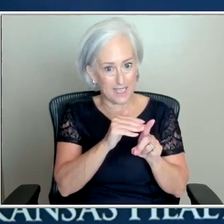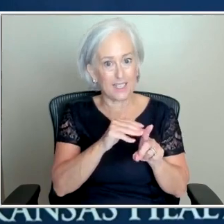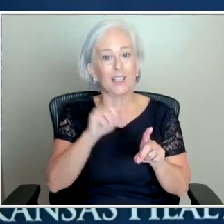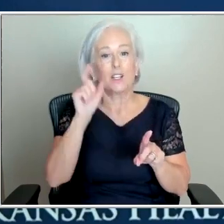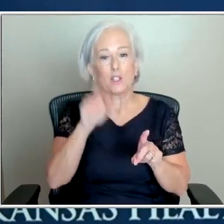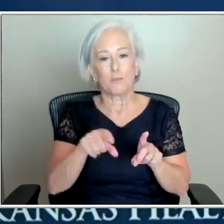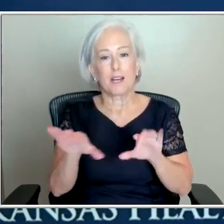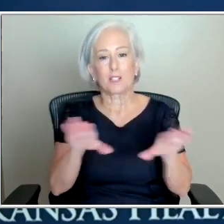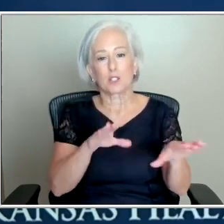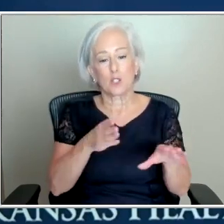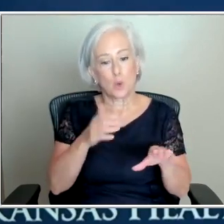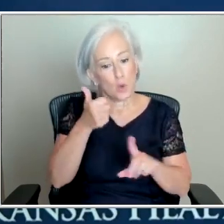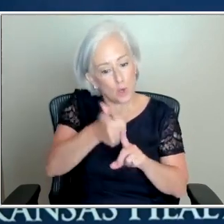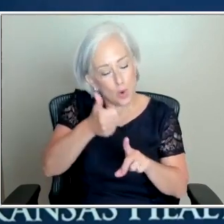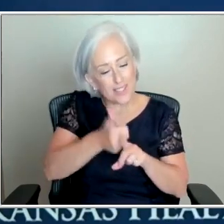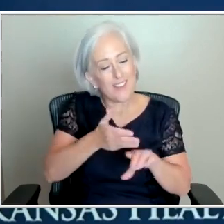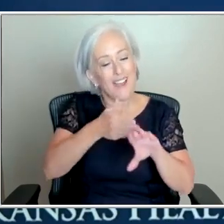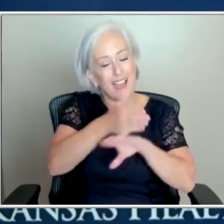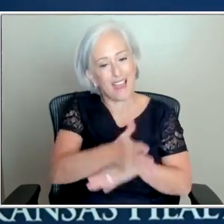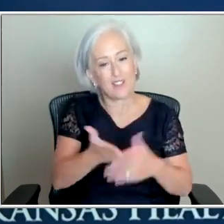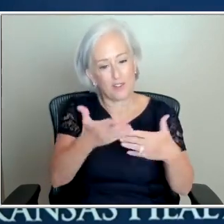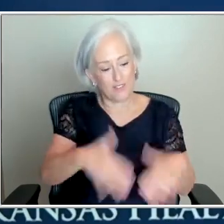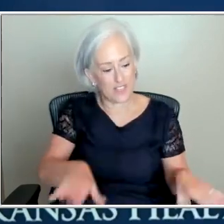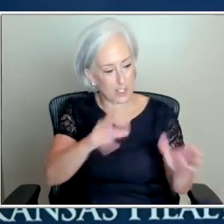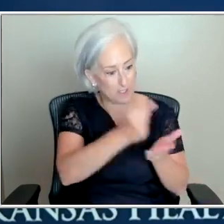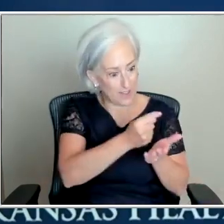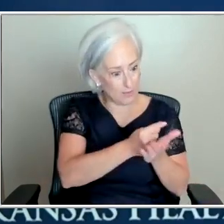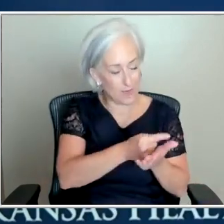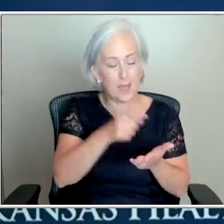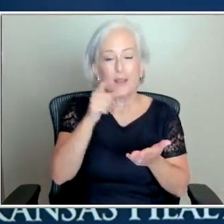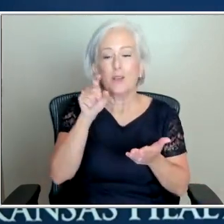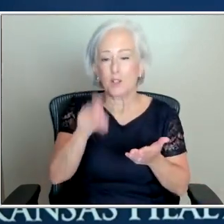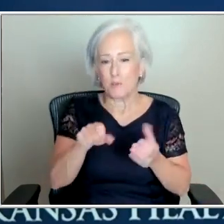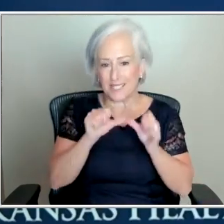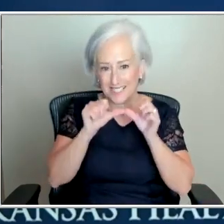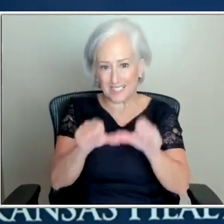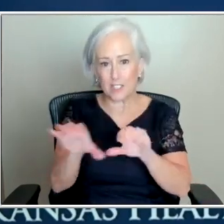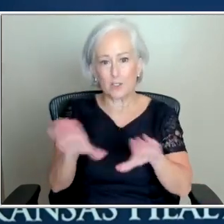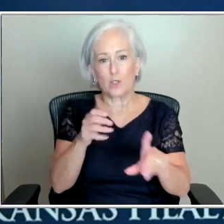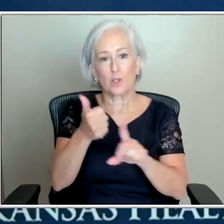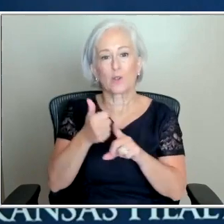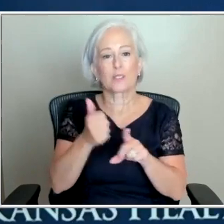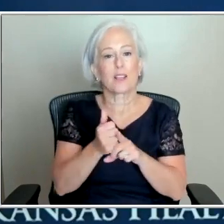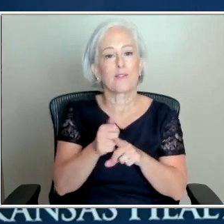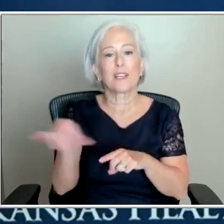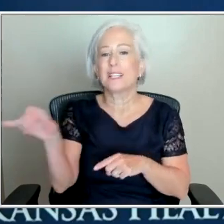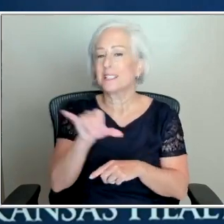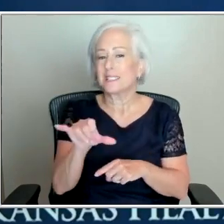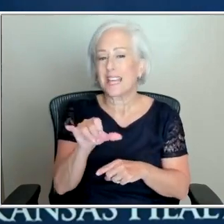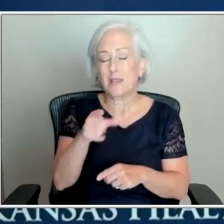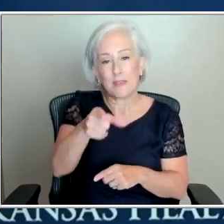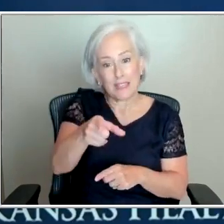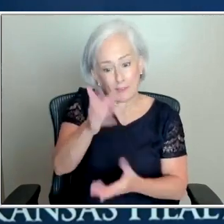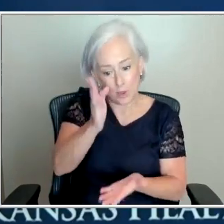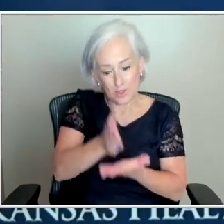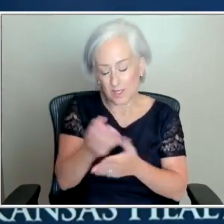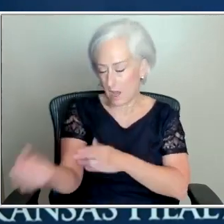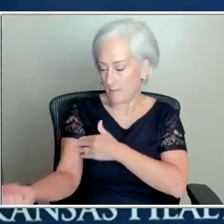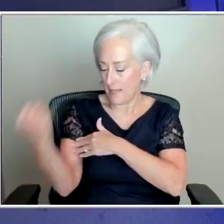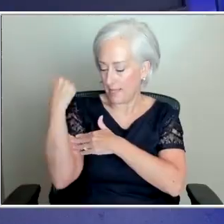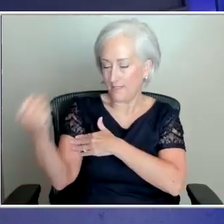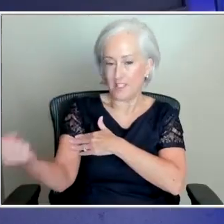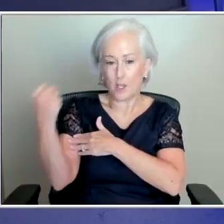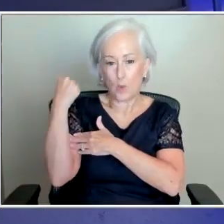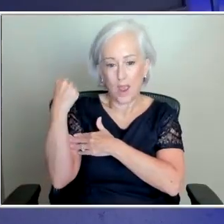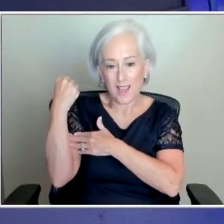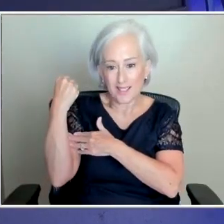own at time, because again, if you stop doing those crunches with your arms or with your pelvic floor, the muscles are going to get weak again. Last